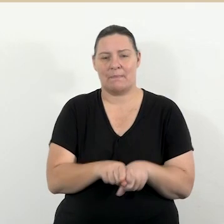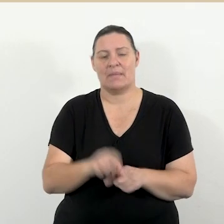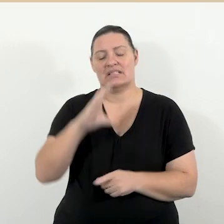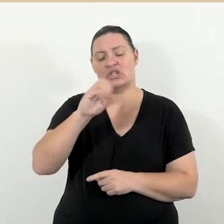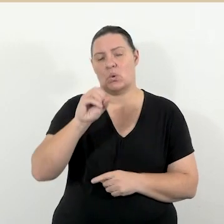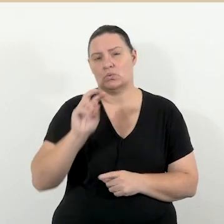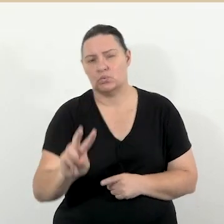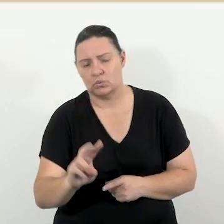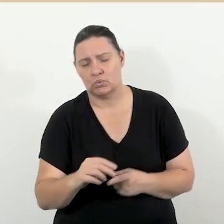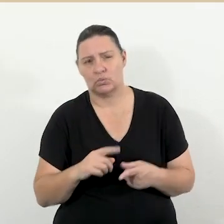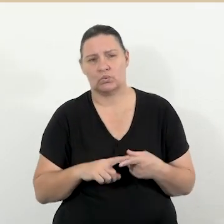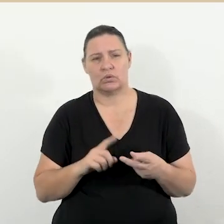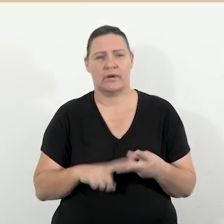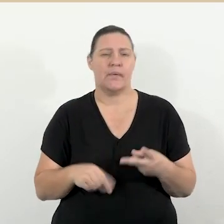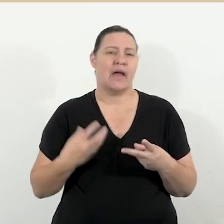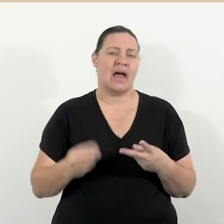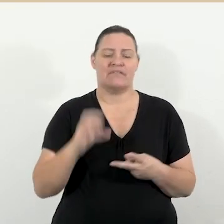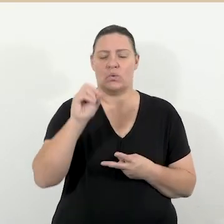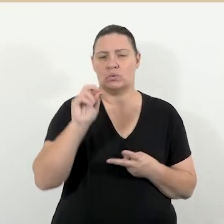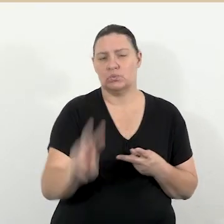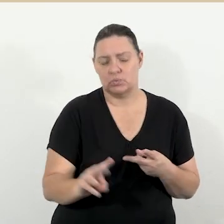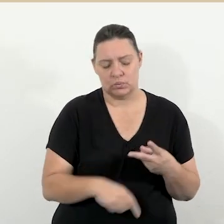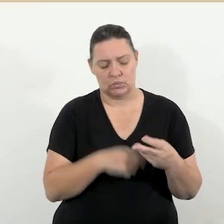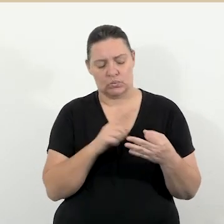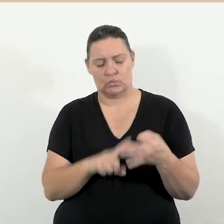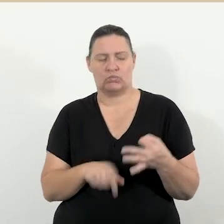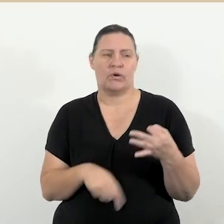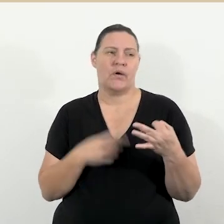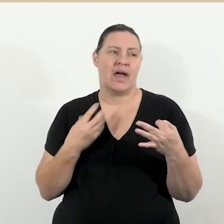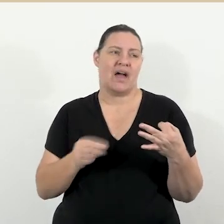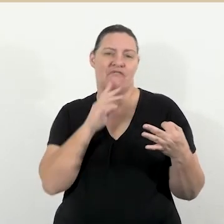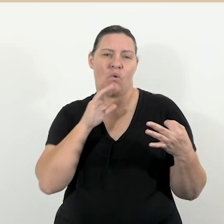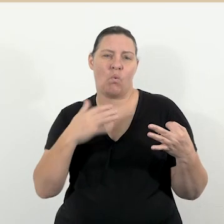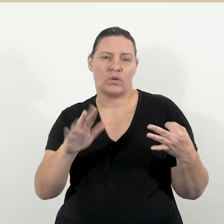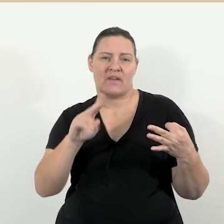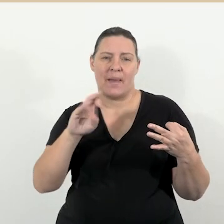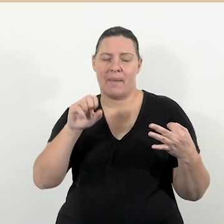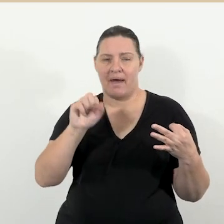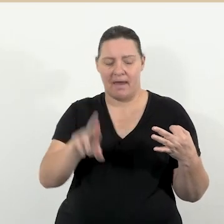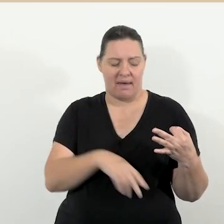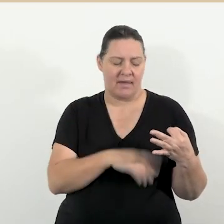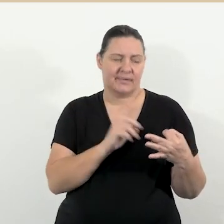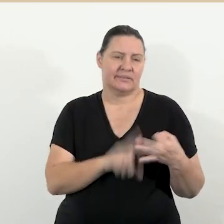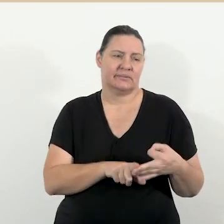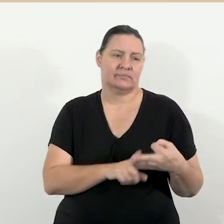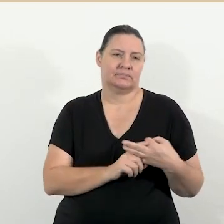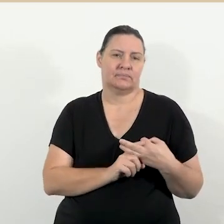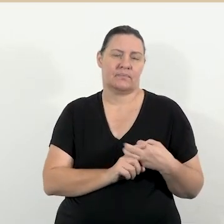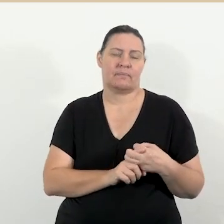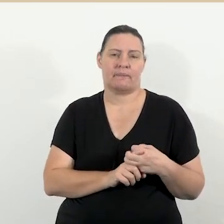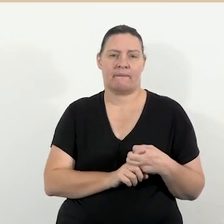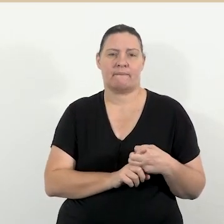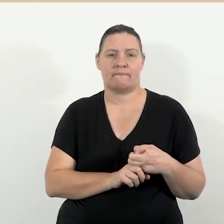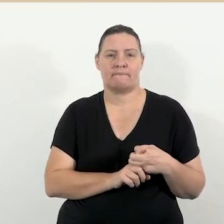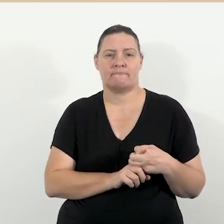as carbon dioxide. We also get oxygen. We get water vapor. Okay,